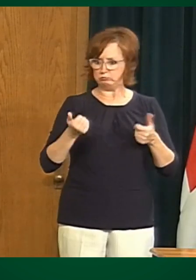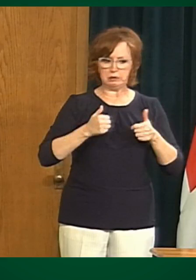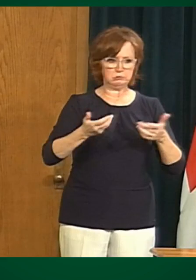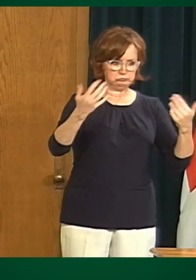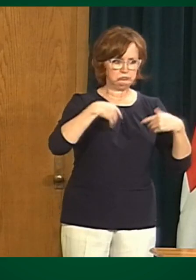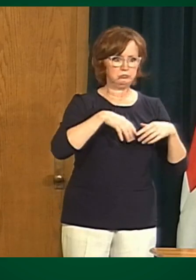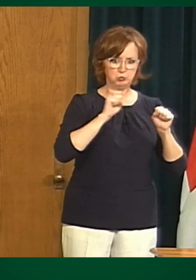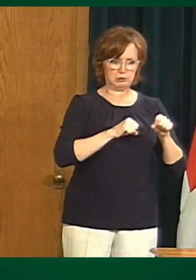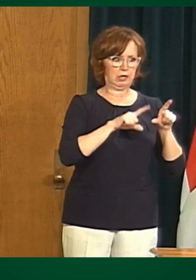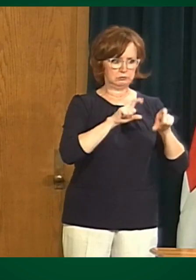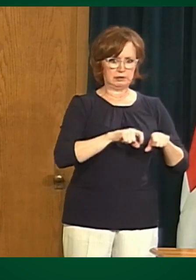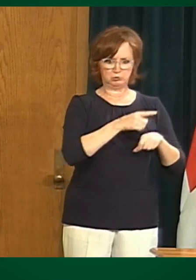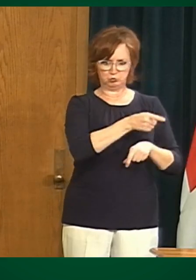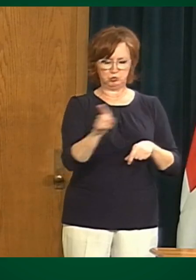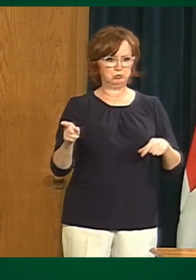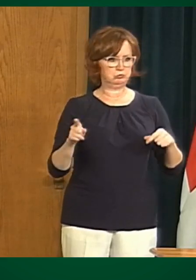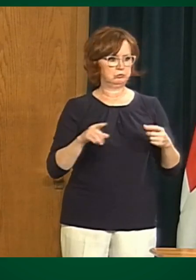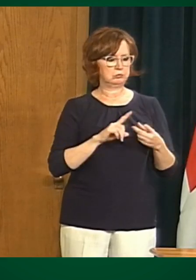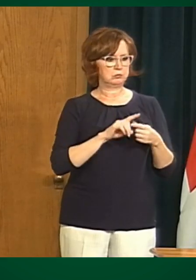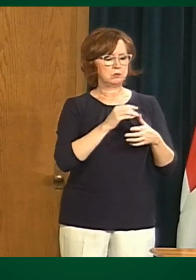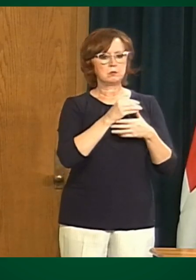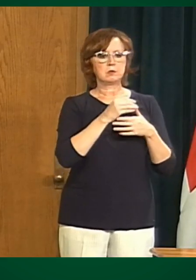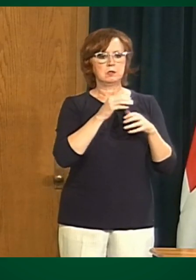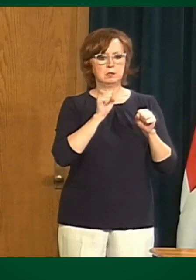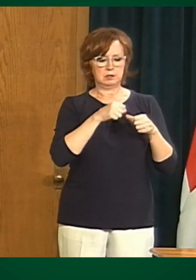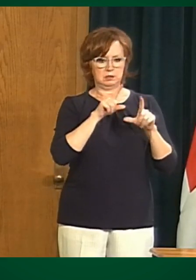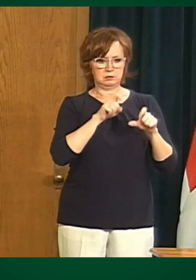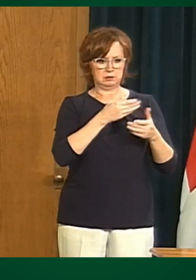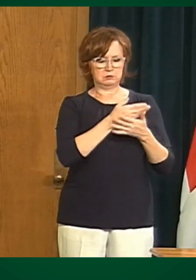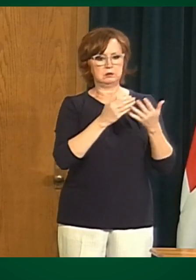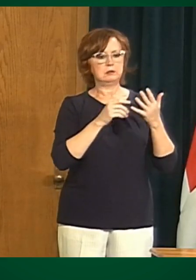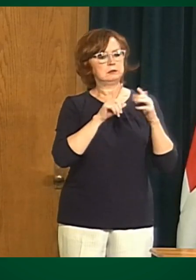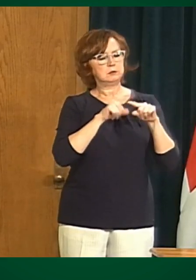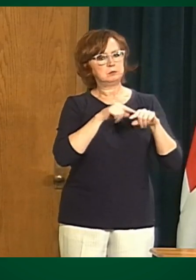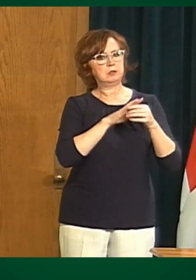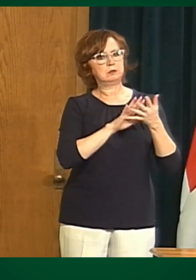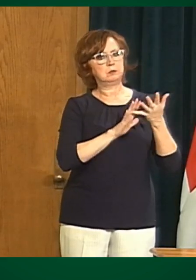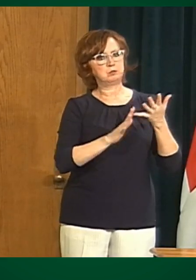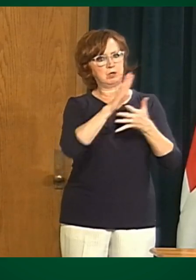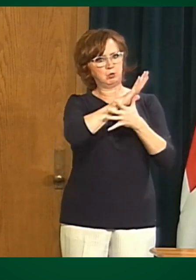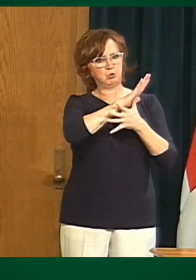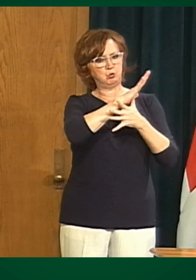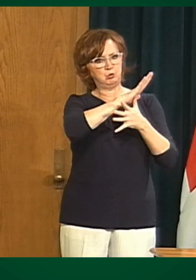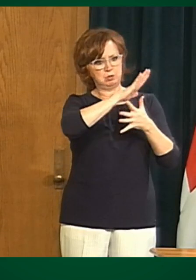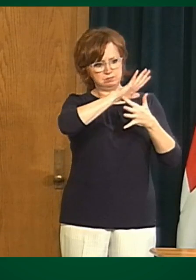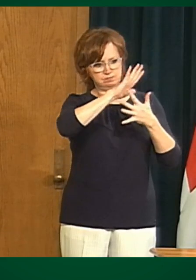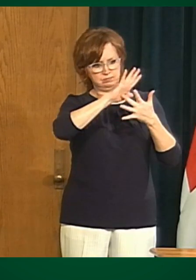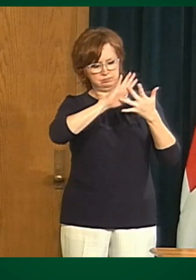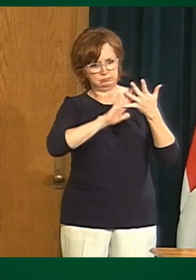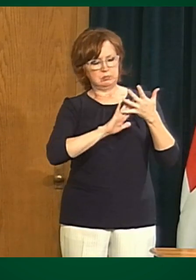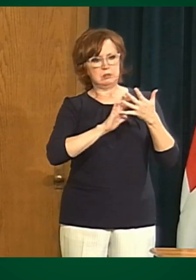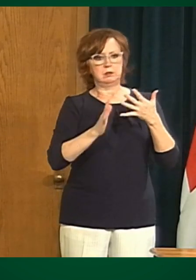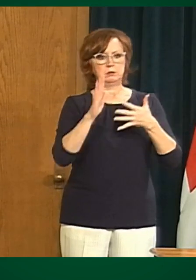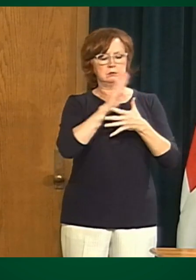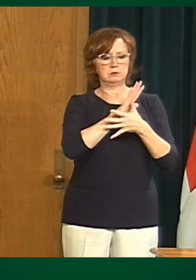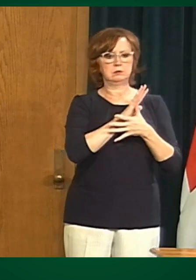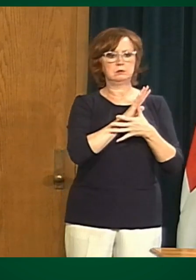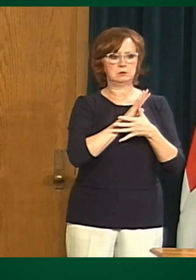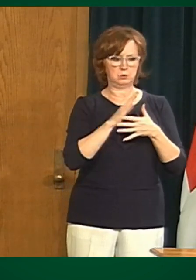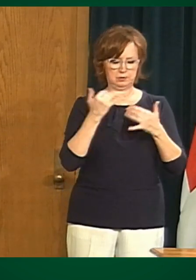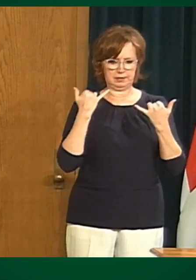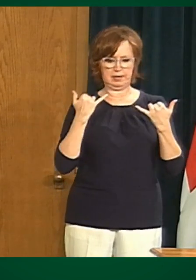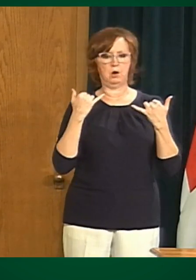for testing. And testing is prioritized, and we have now increasing our